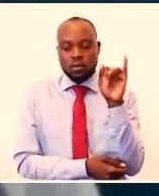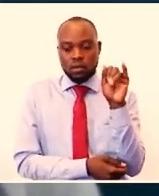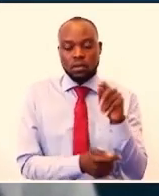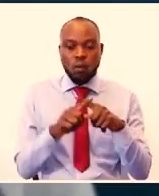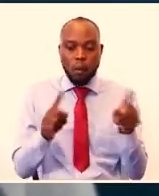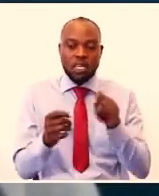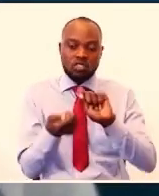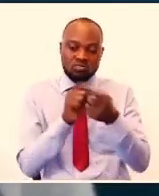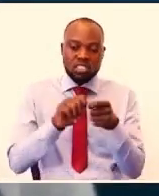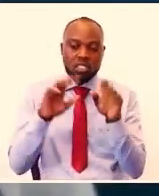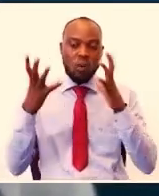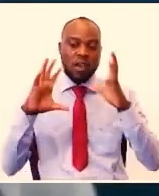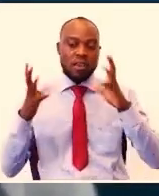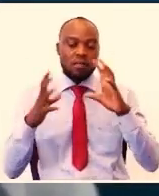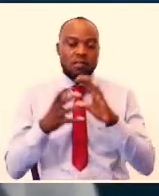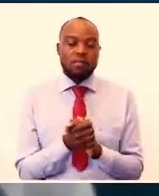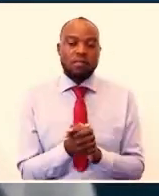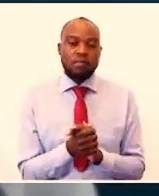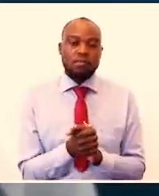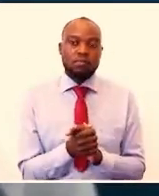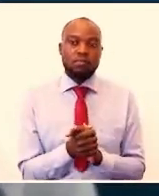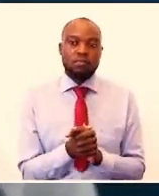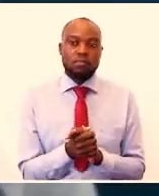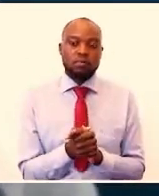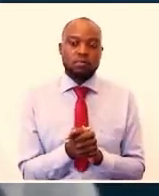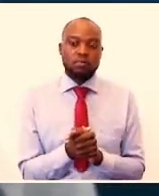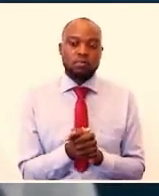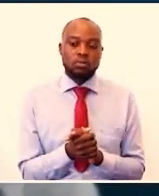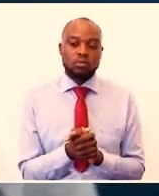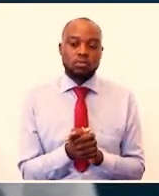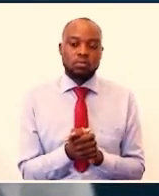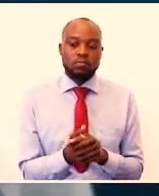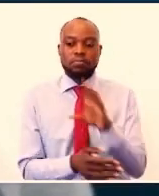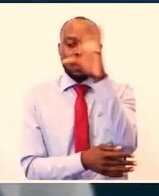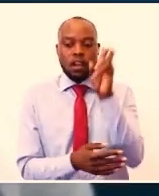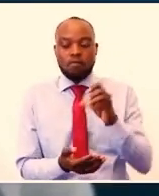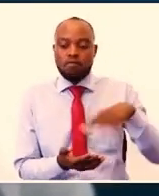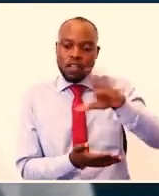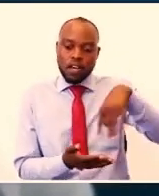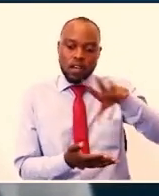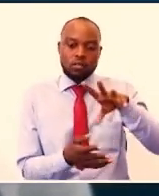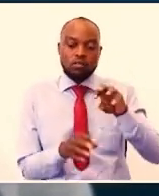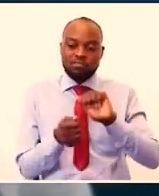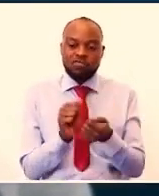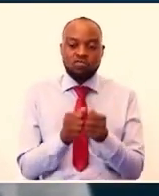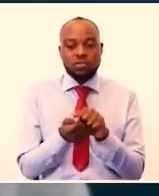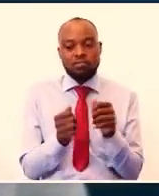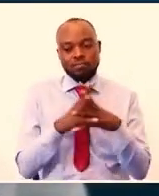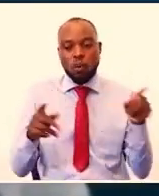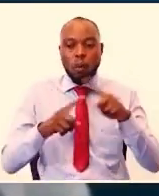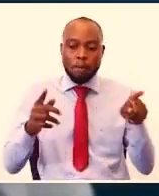have exacerbated conditions across the African continent that have implications for both debt and